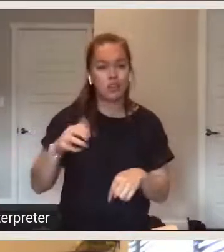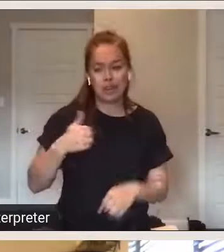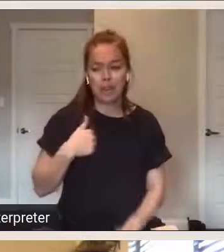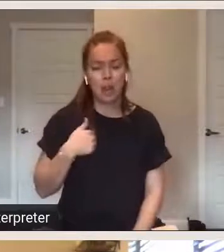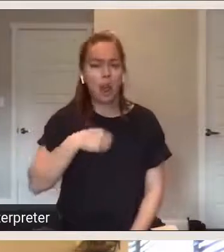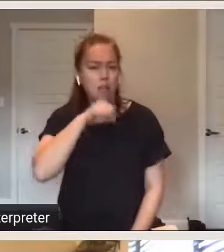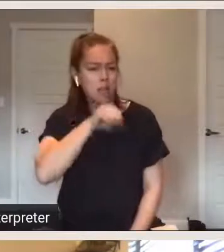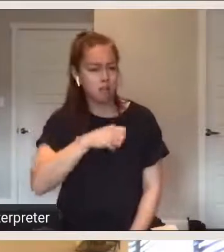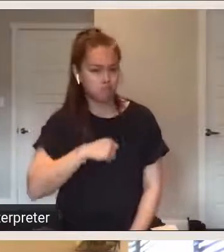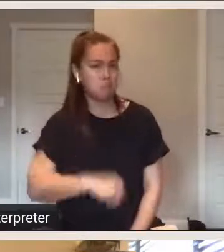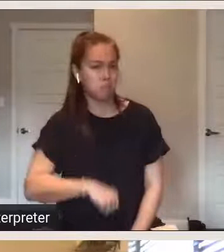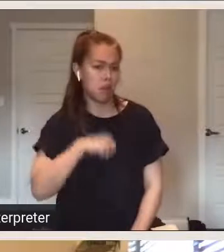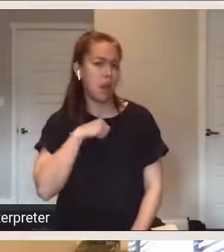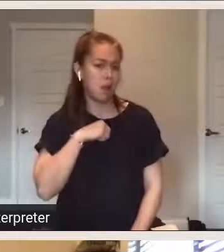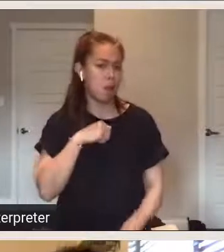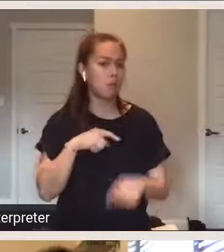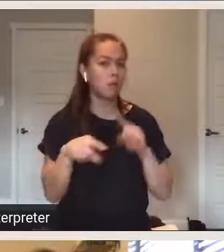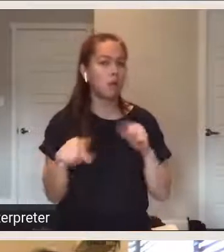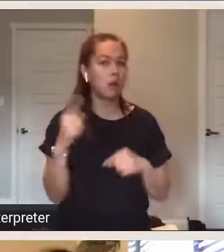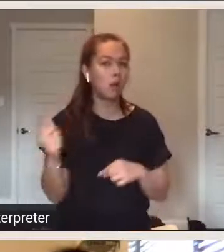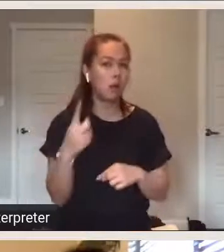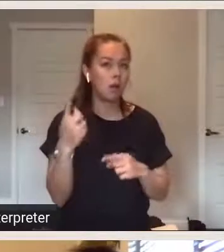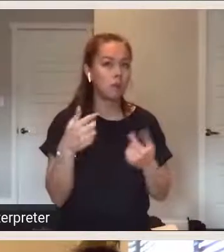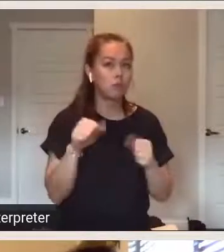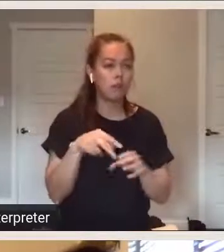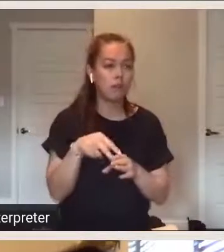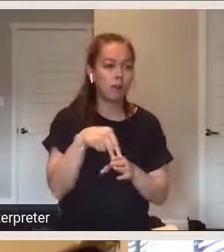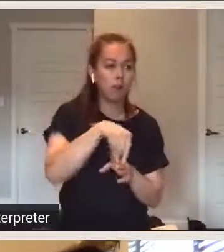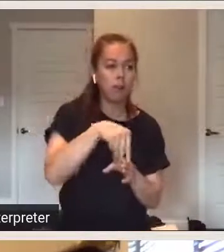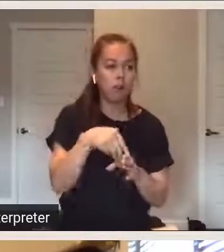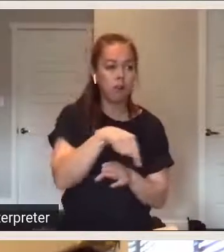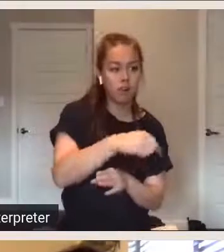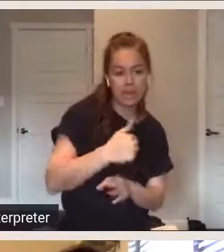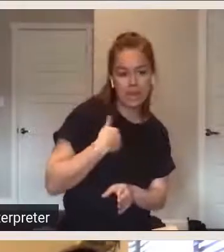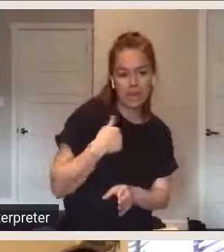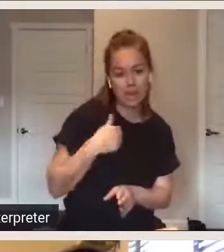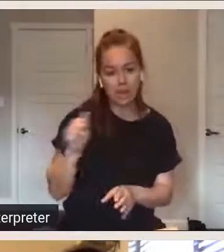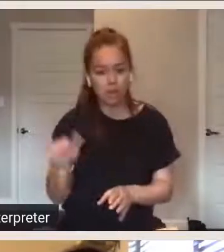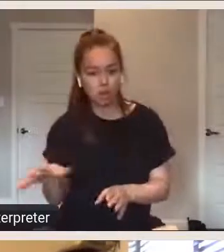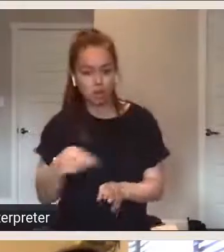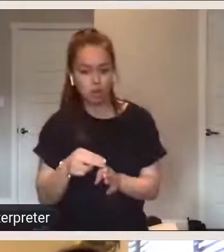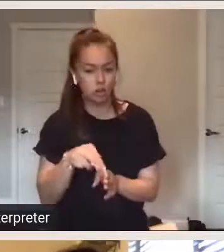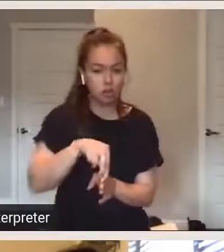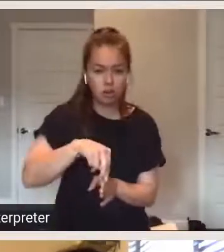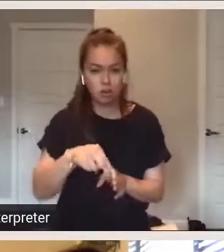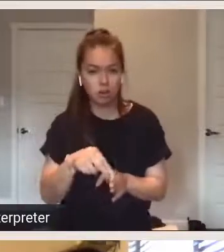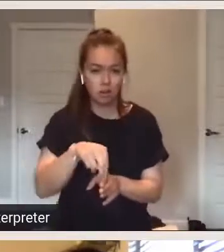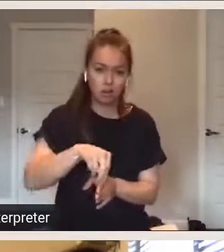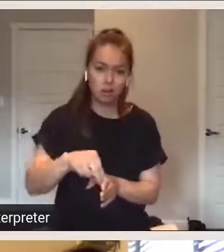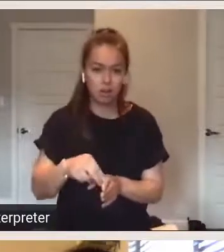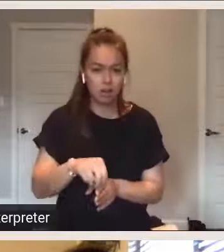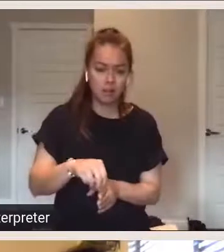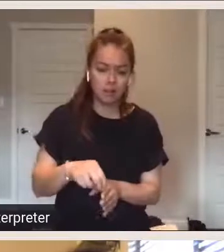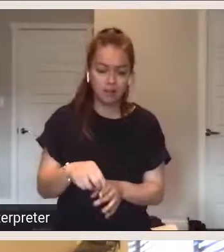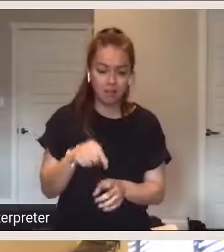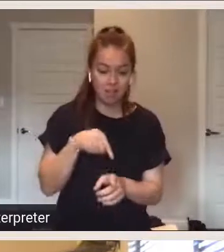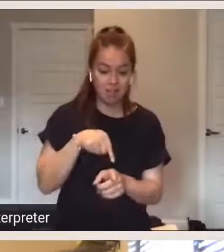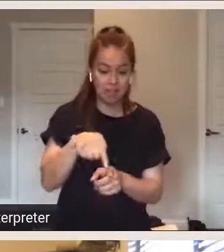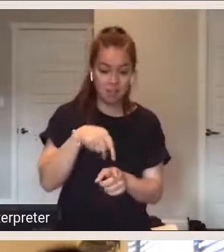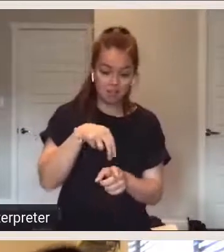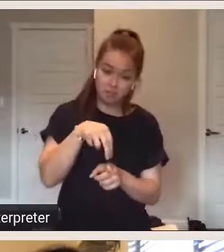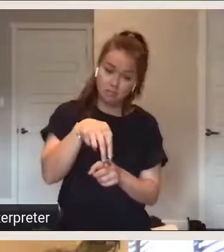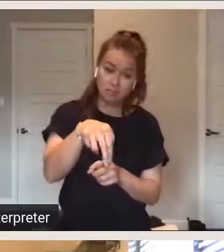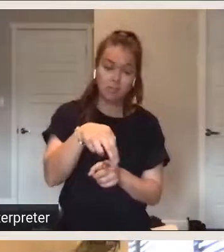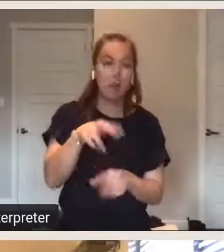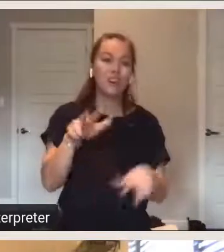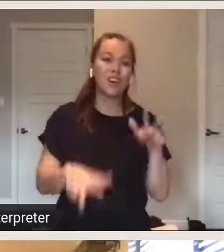something that you're always thinking about and walking on both sides of, and it becomes just kind of awkward. I don't know what to say about it, but Kelly,